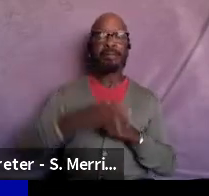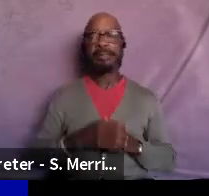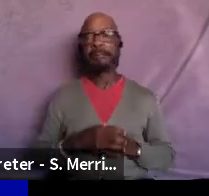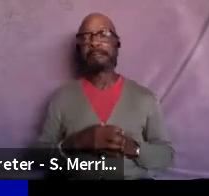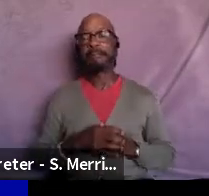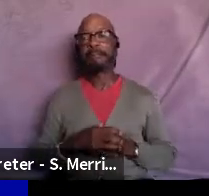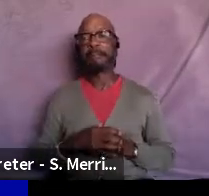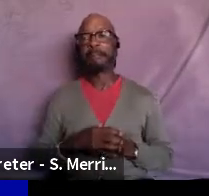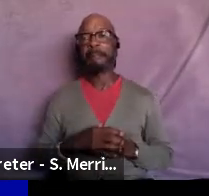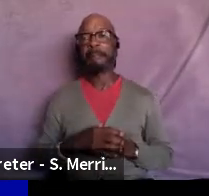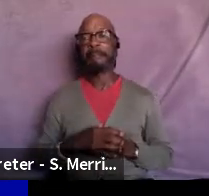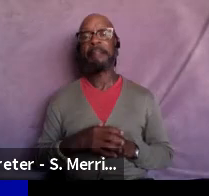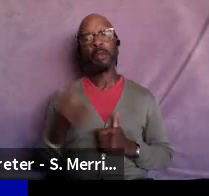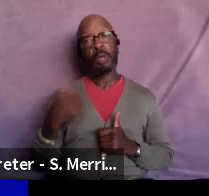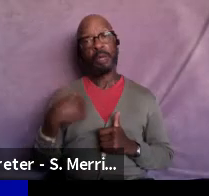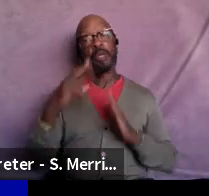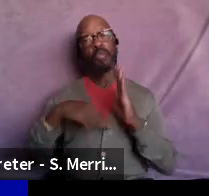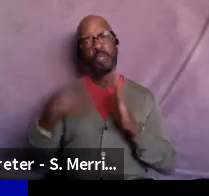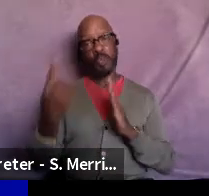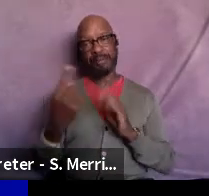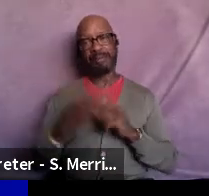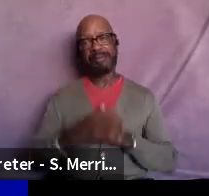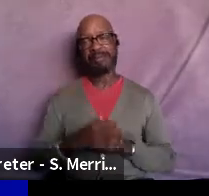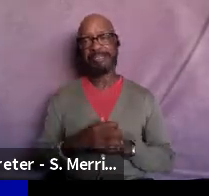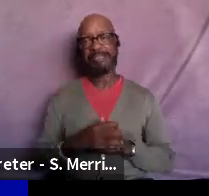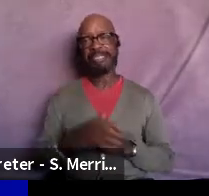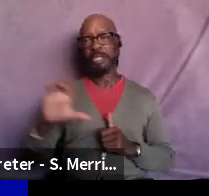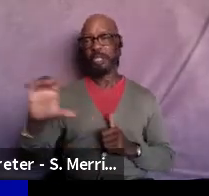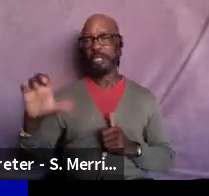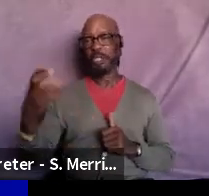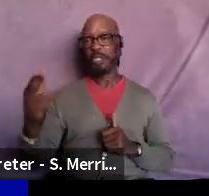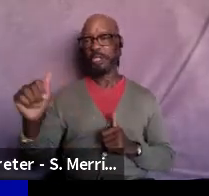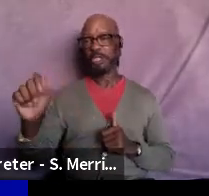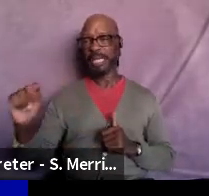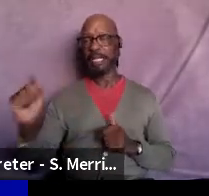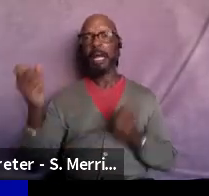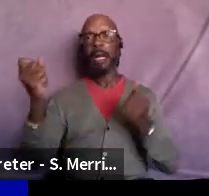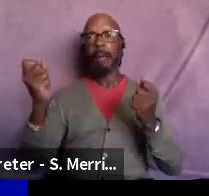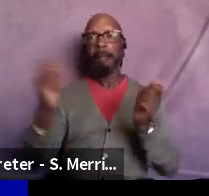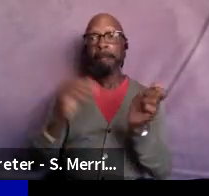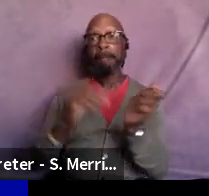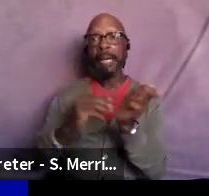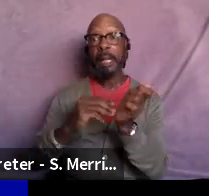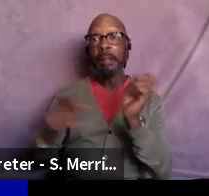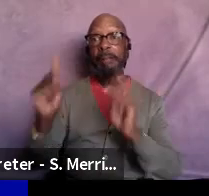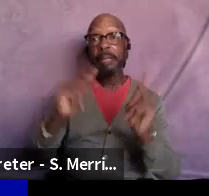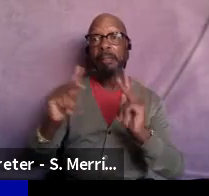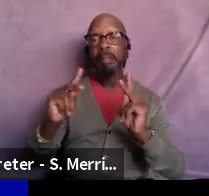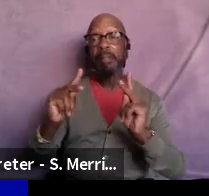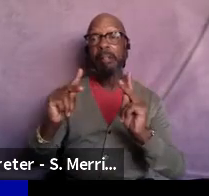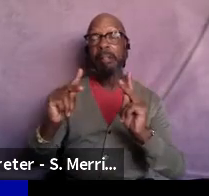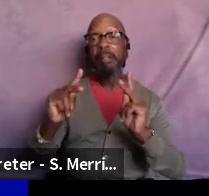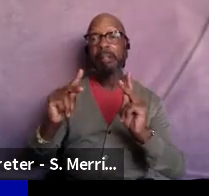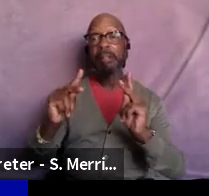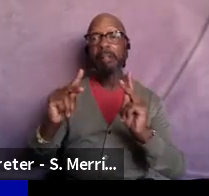And so I'm just going to read one of them. Medical people refuse to get a mask, so those who